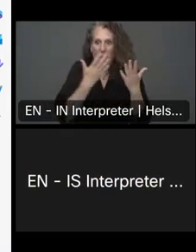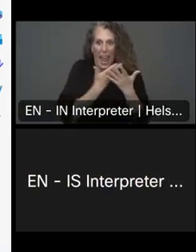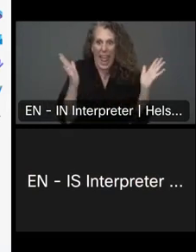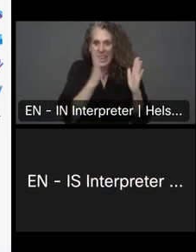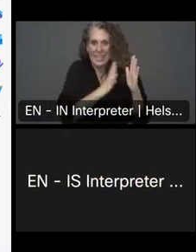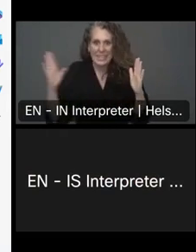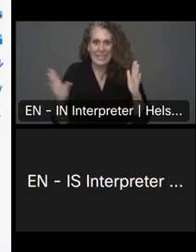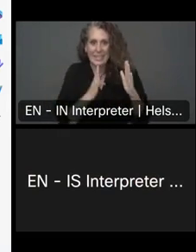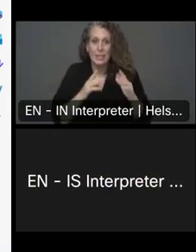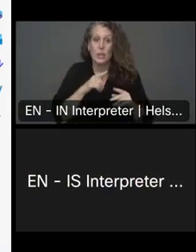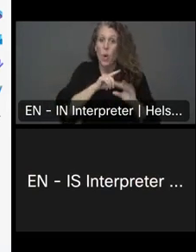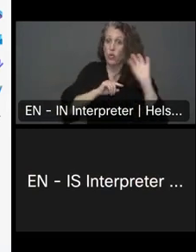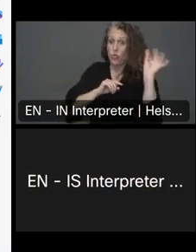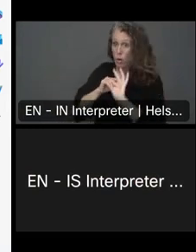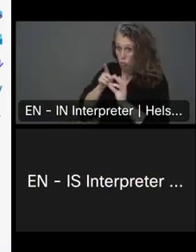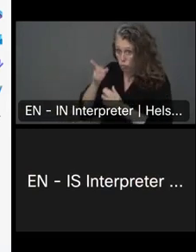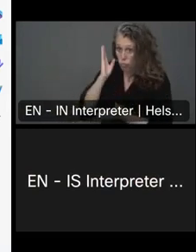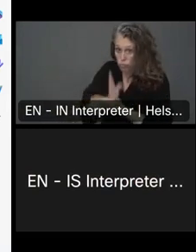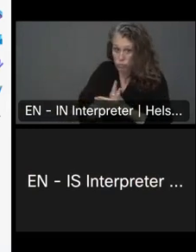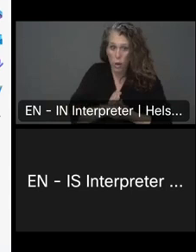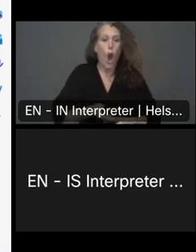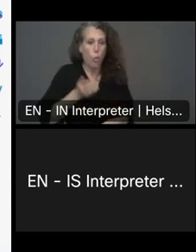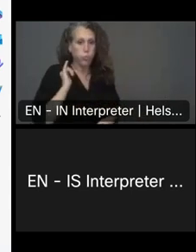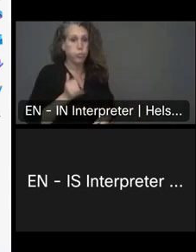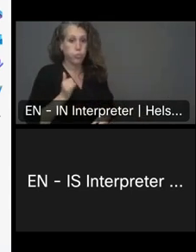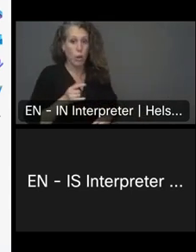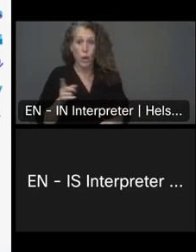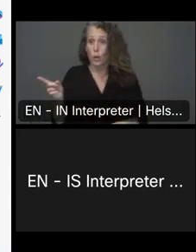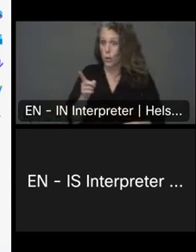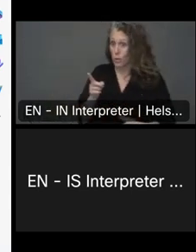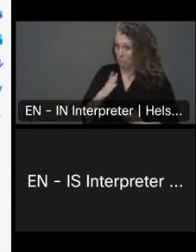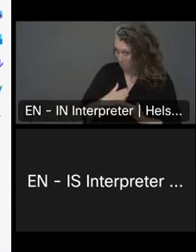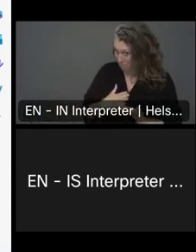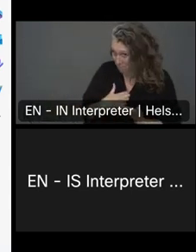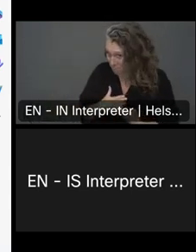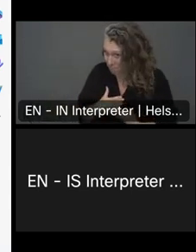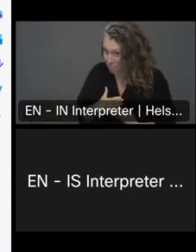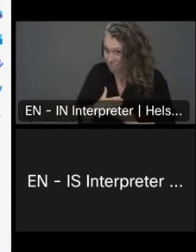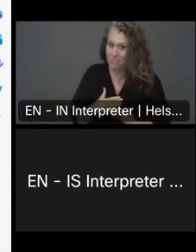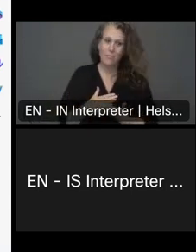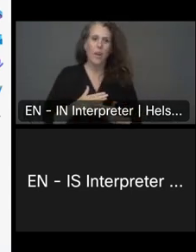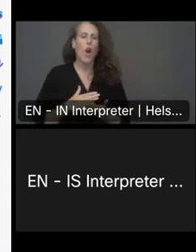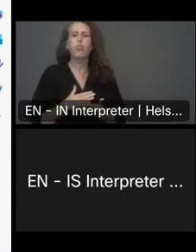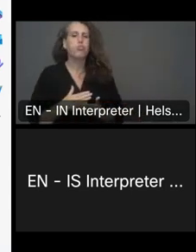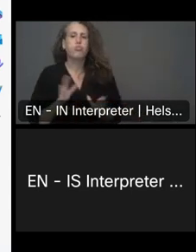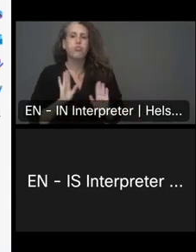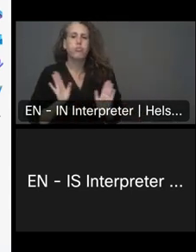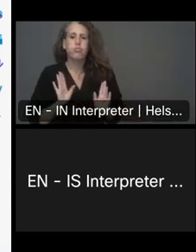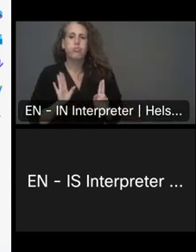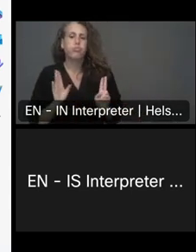hooked up. A, did you hook up? He responds, nah, we just